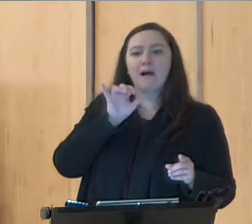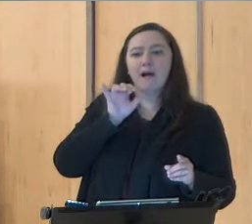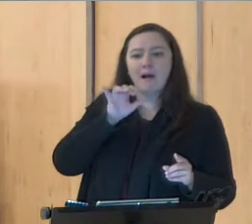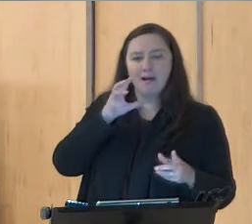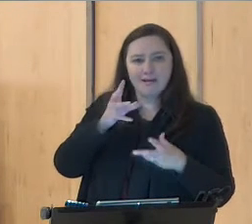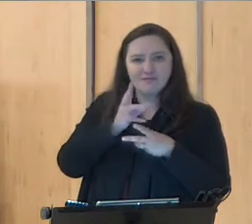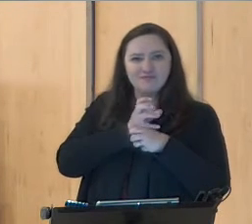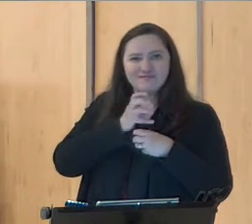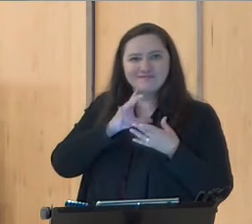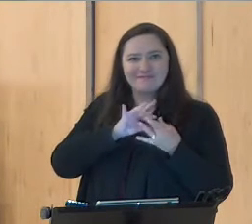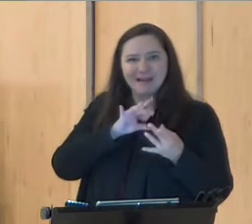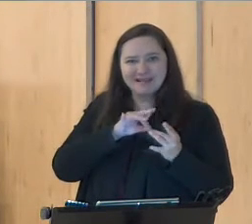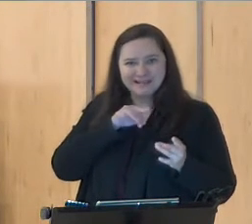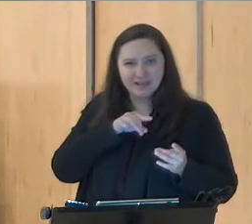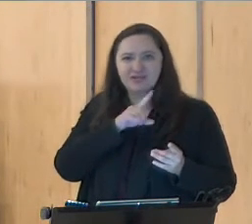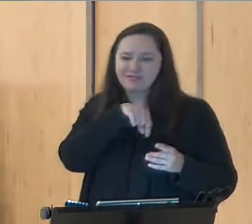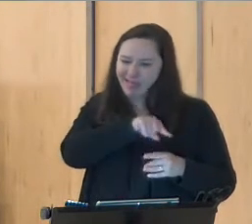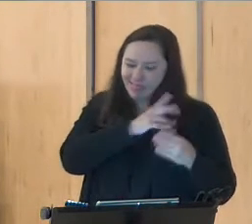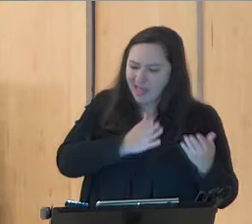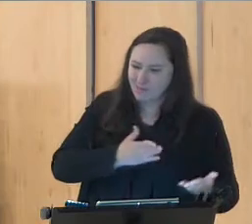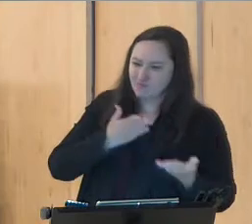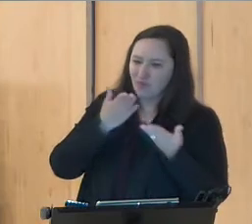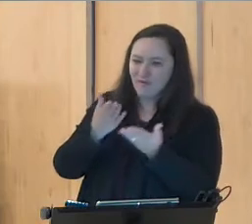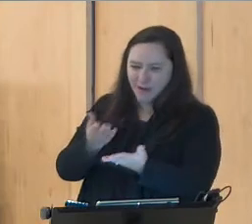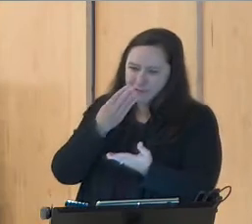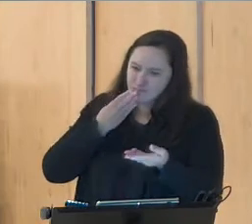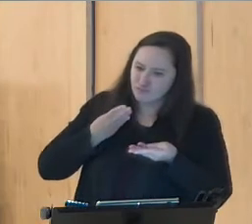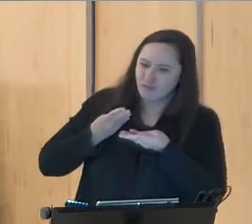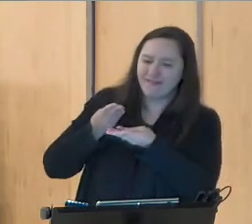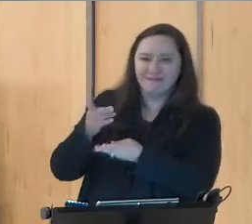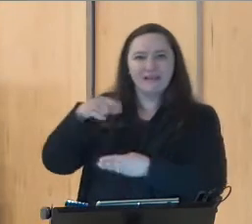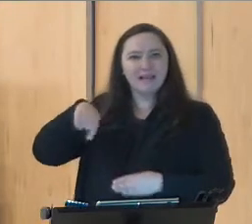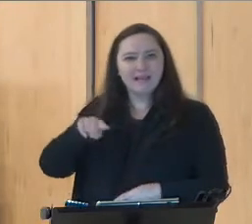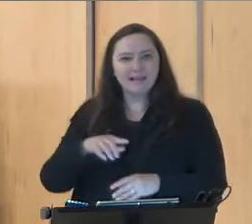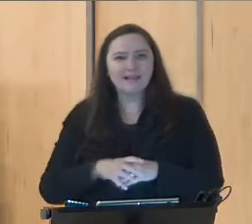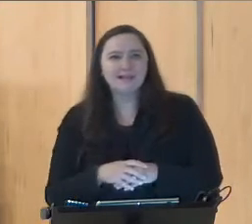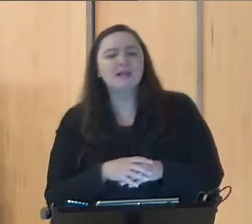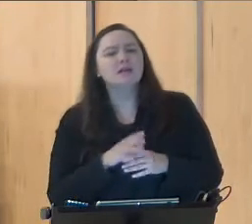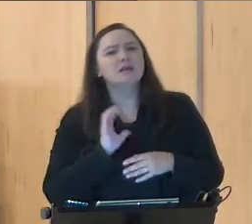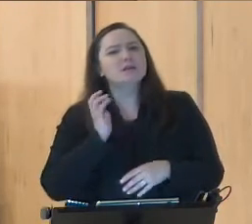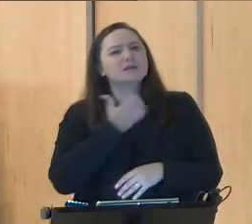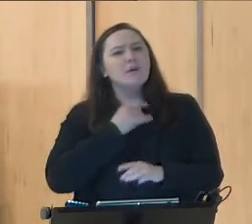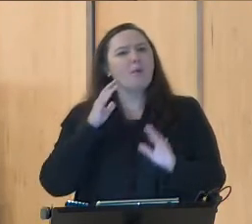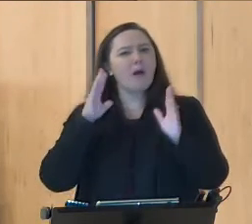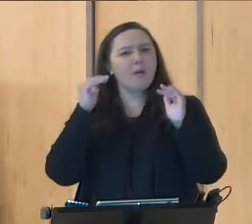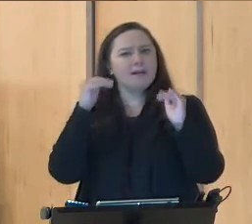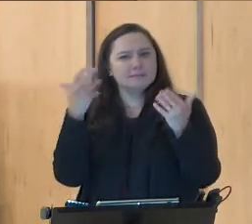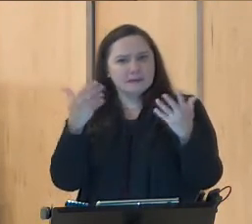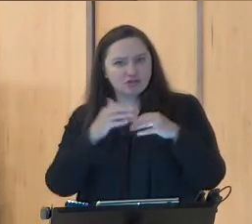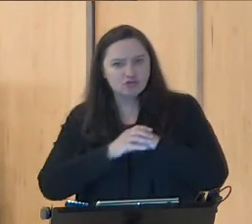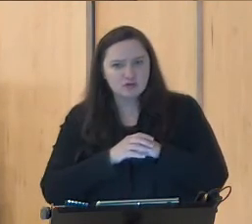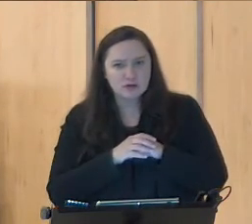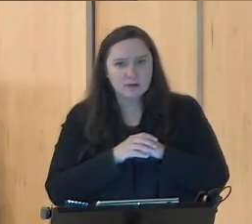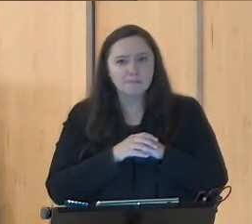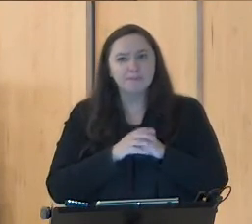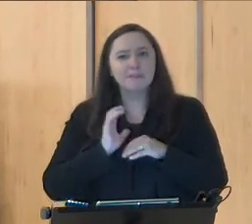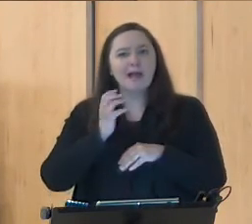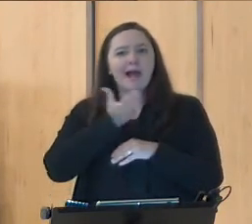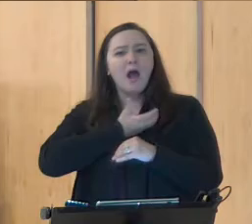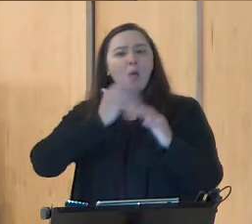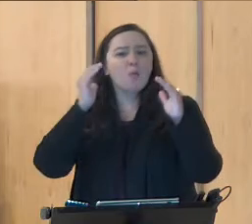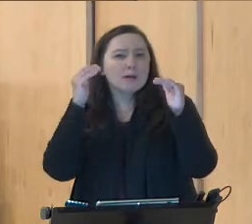when it comes to the gospel ministry, these are the expectations we should have. We should have this